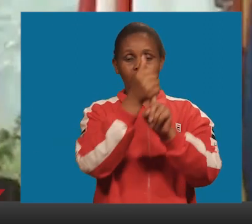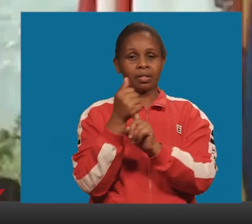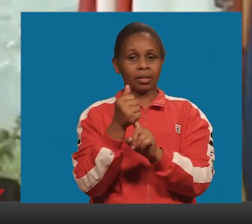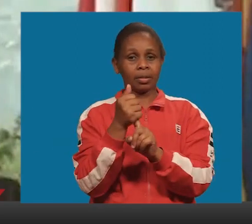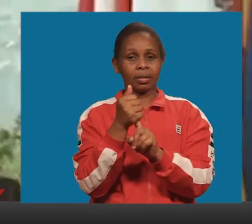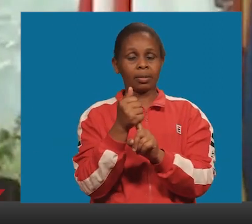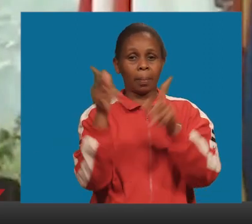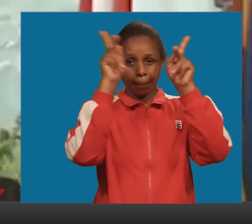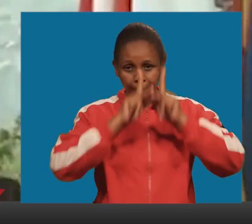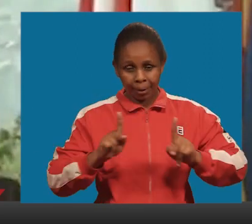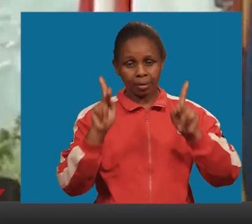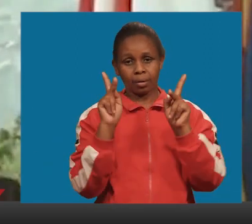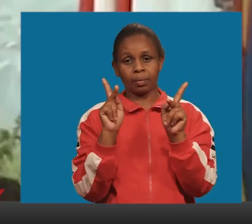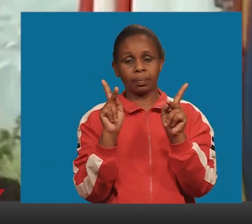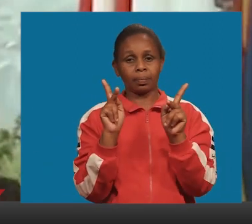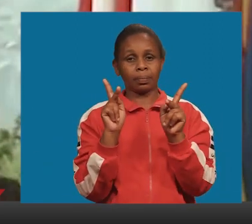achieving last peace,